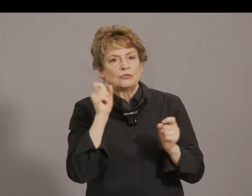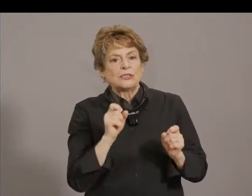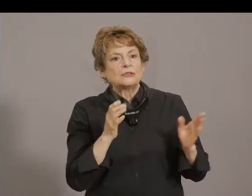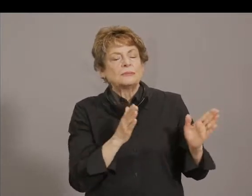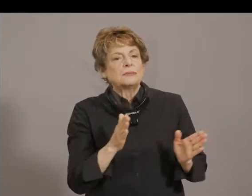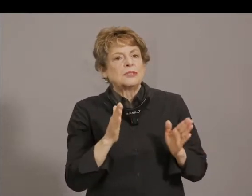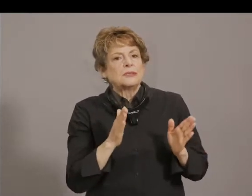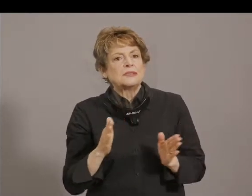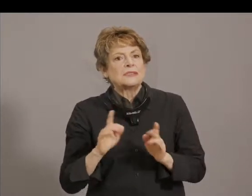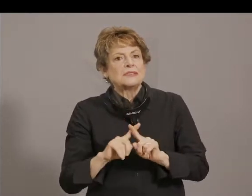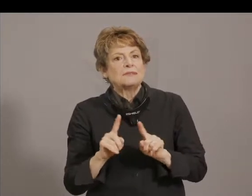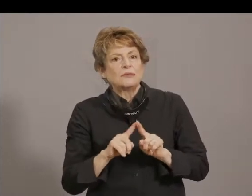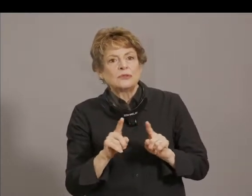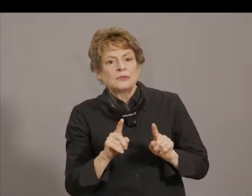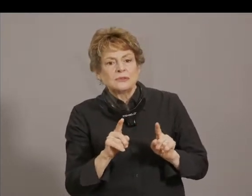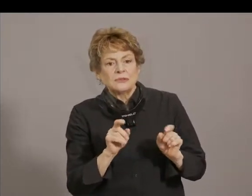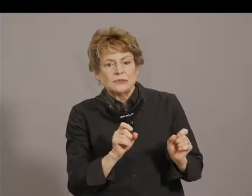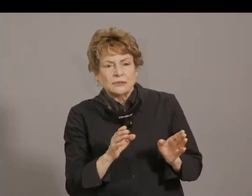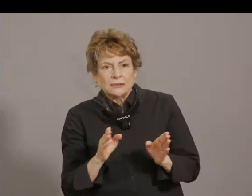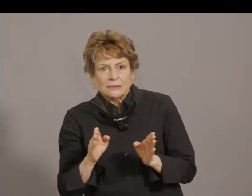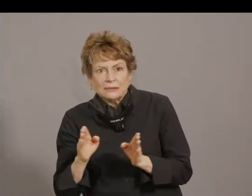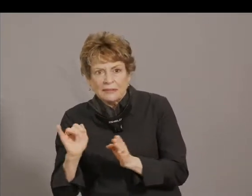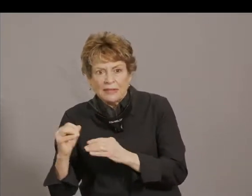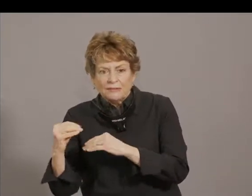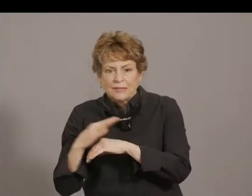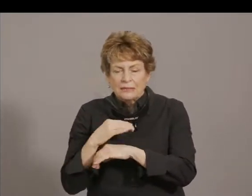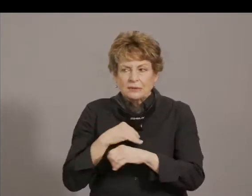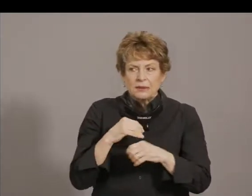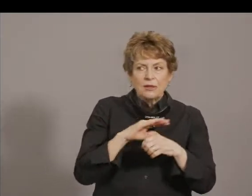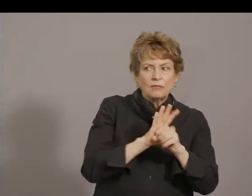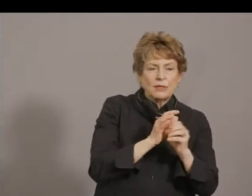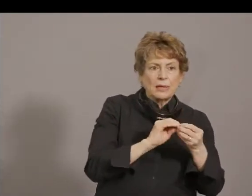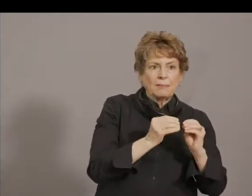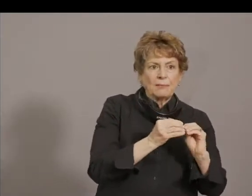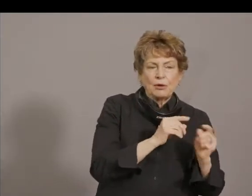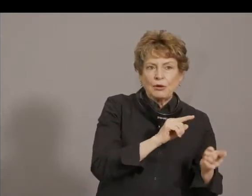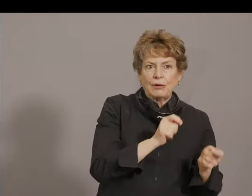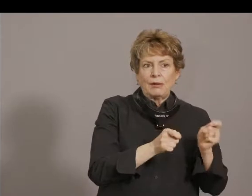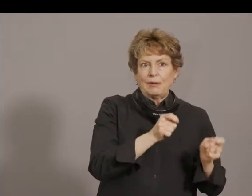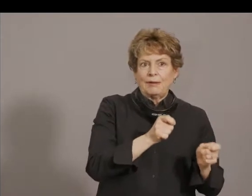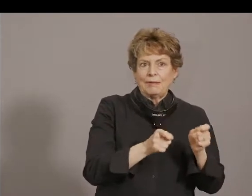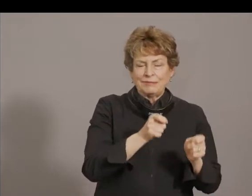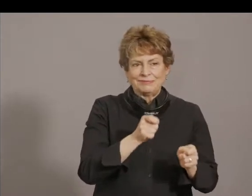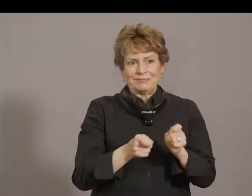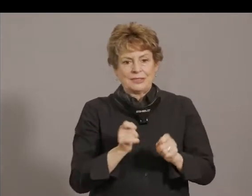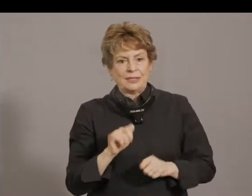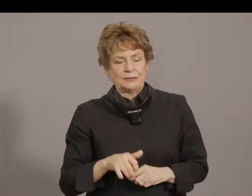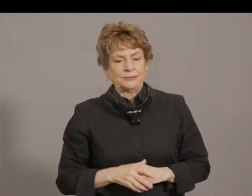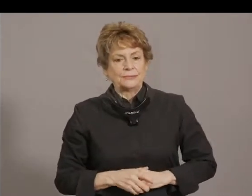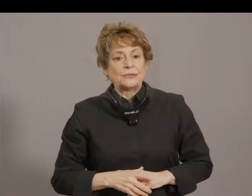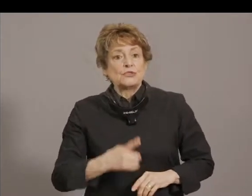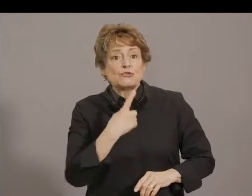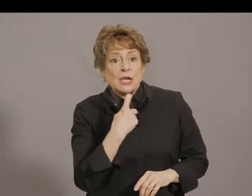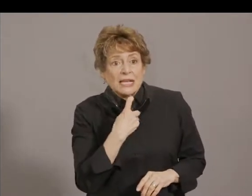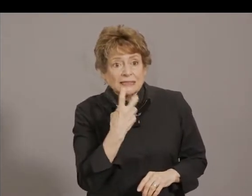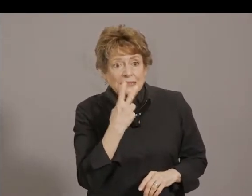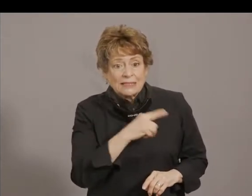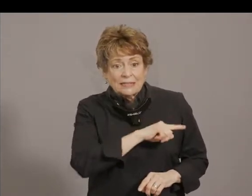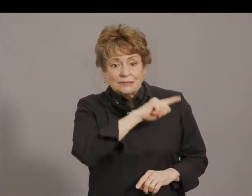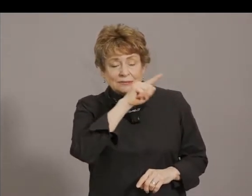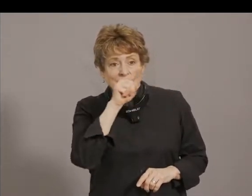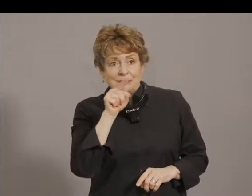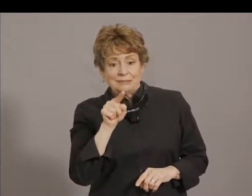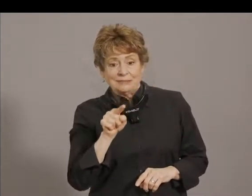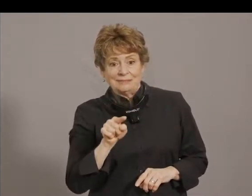Arizona's COVID-19 pandemic. Those mitigation strategies that are in red are those that are still